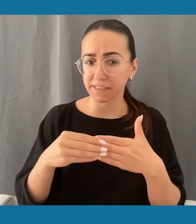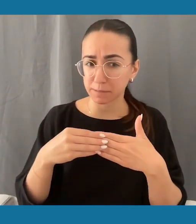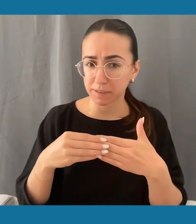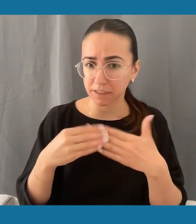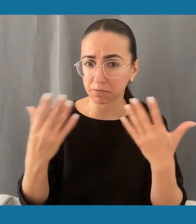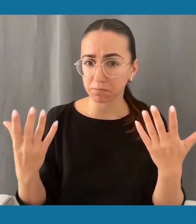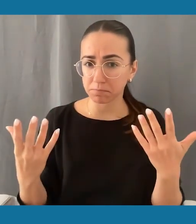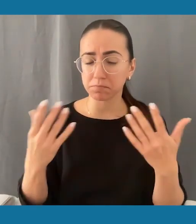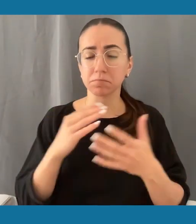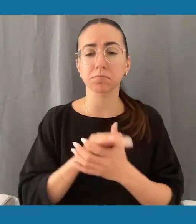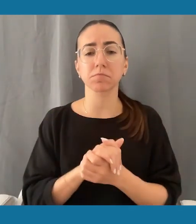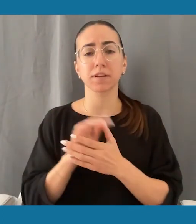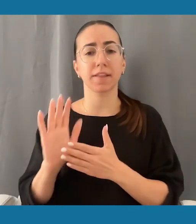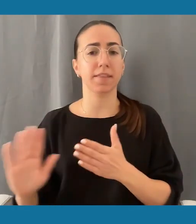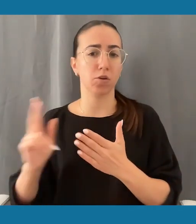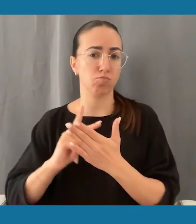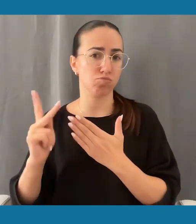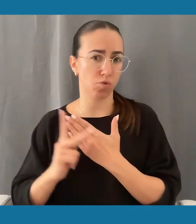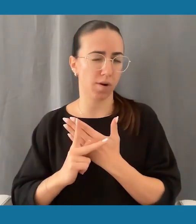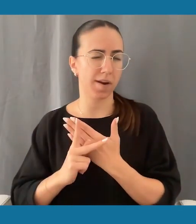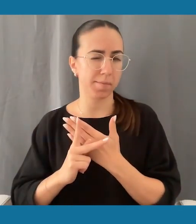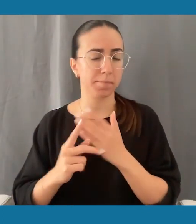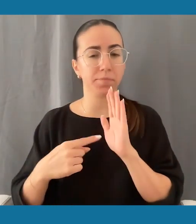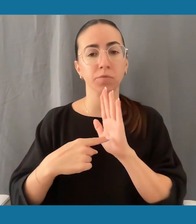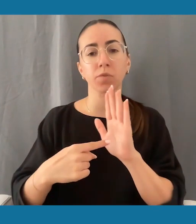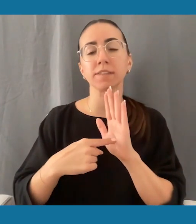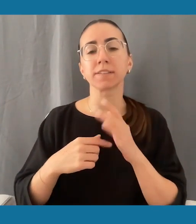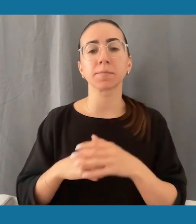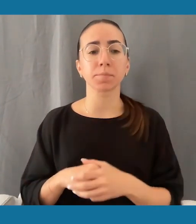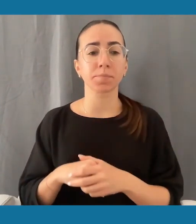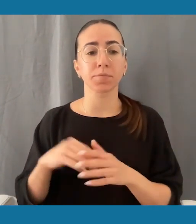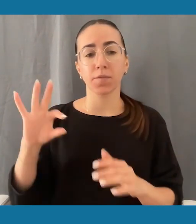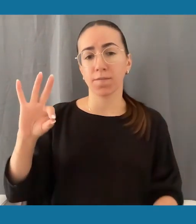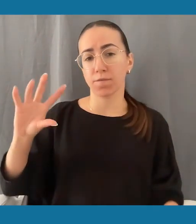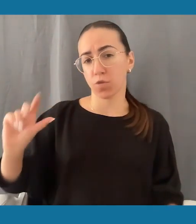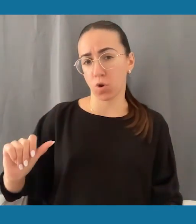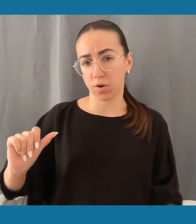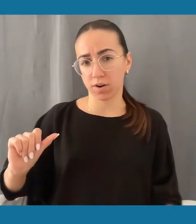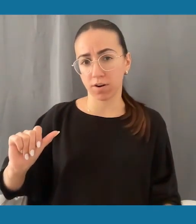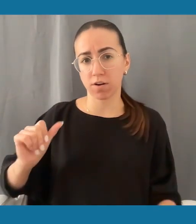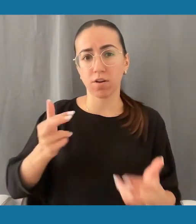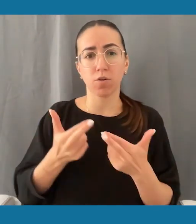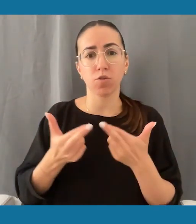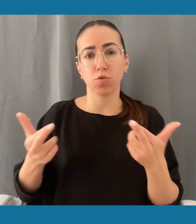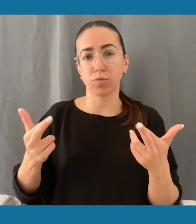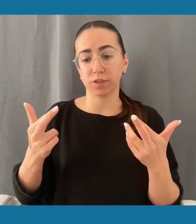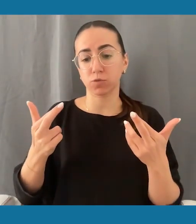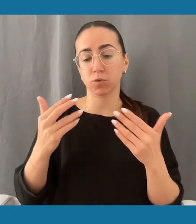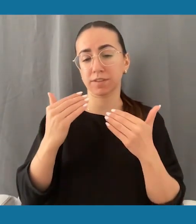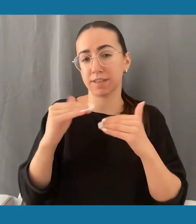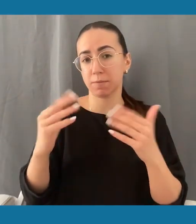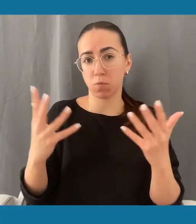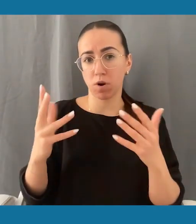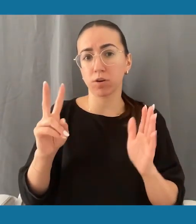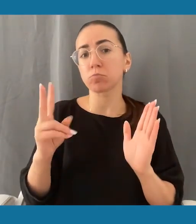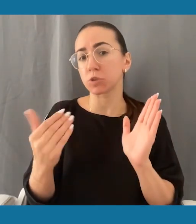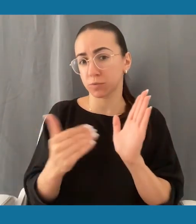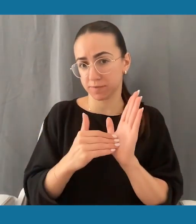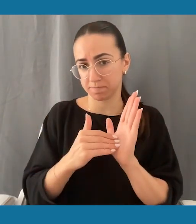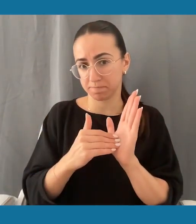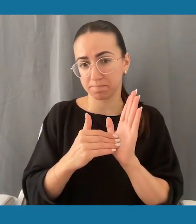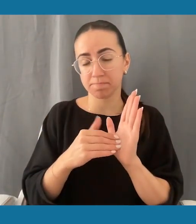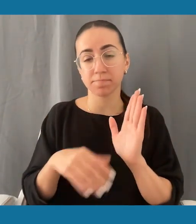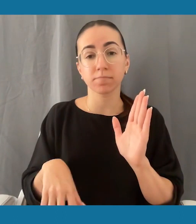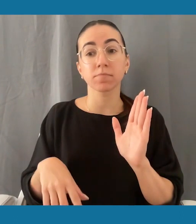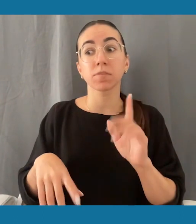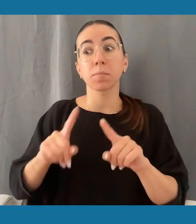their programs. For example, in Florida, the resource allowance is $2,000.